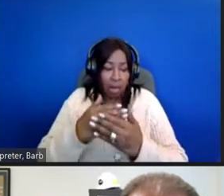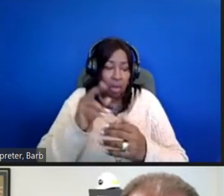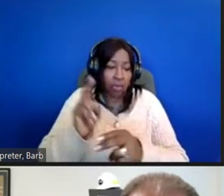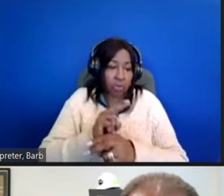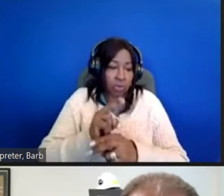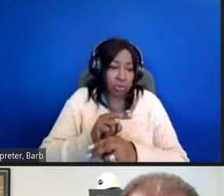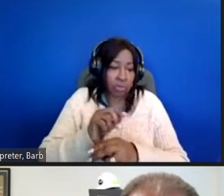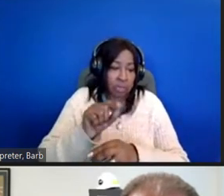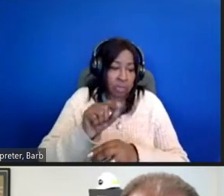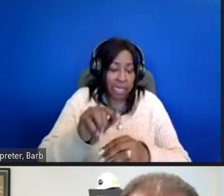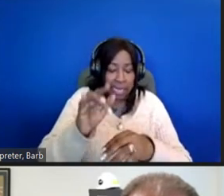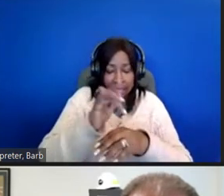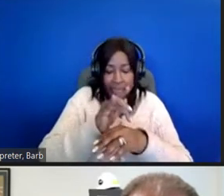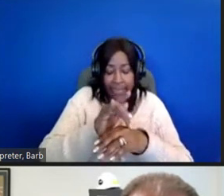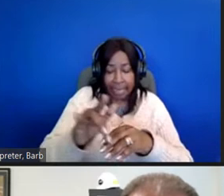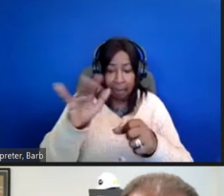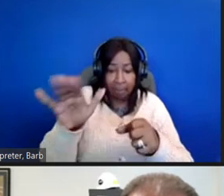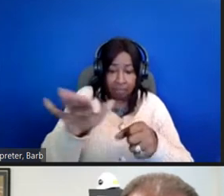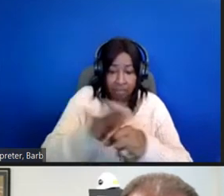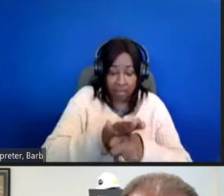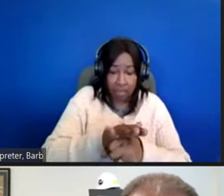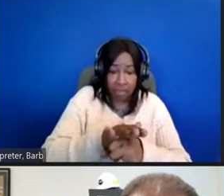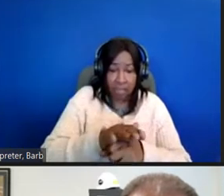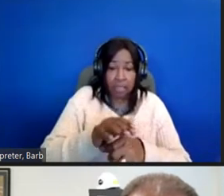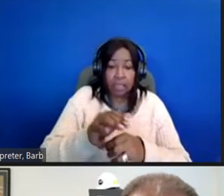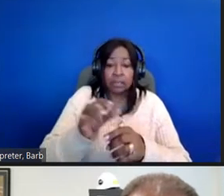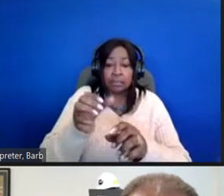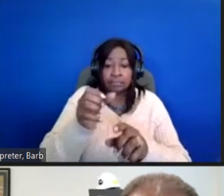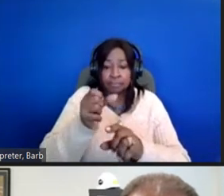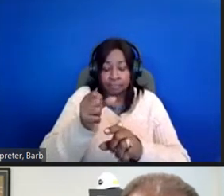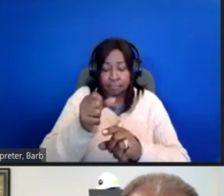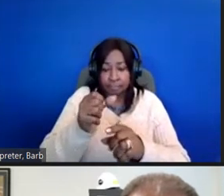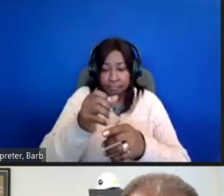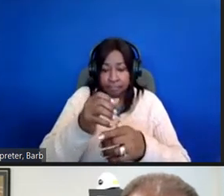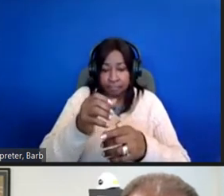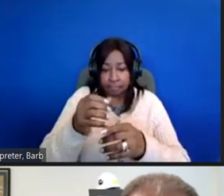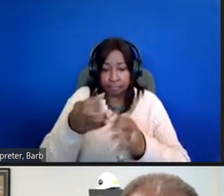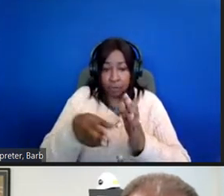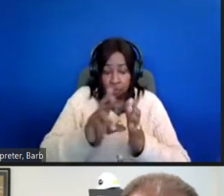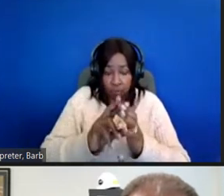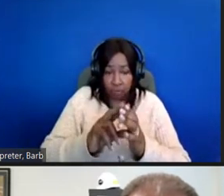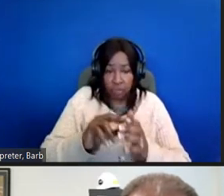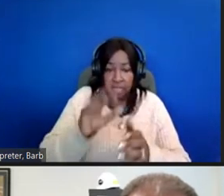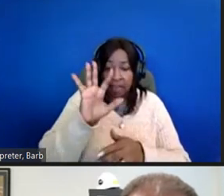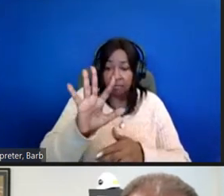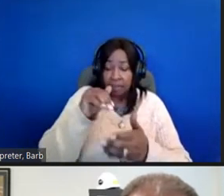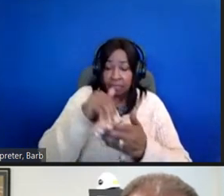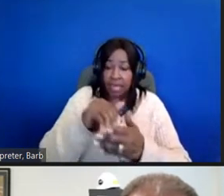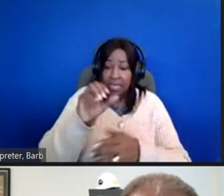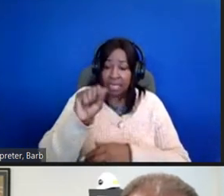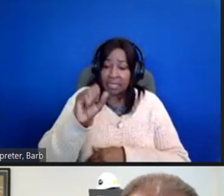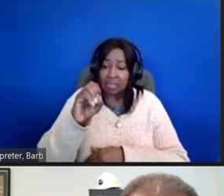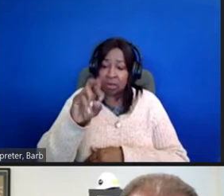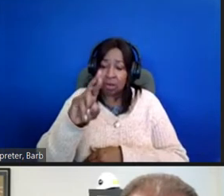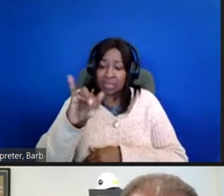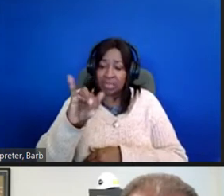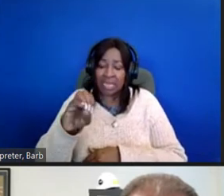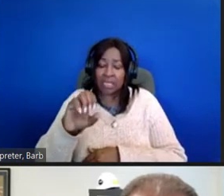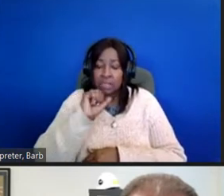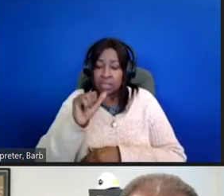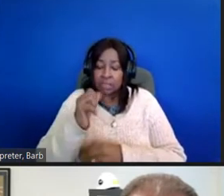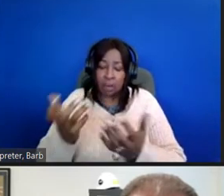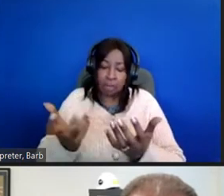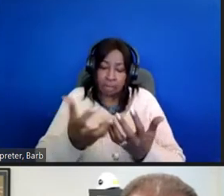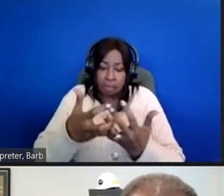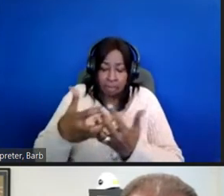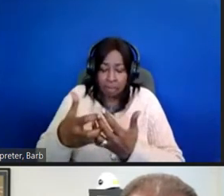heights. So just to recap, the 5000 series don't perfectly align and don't have a